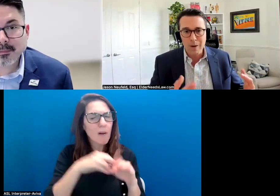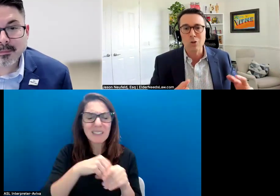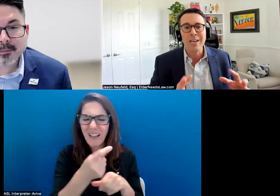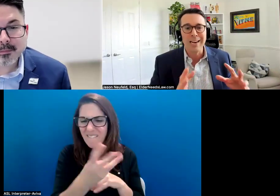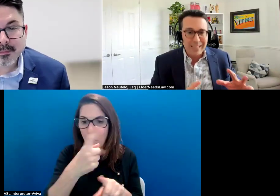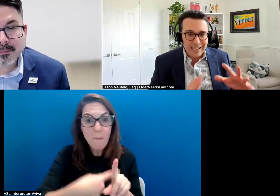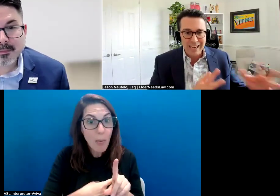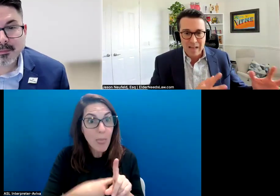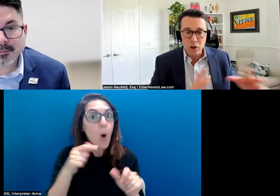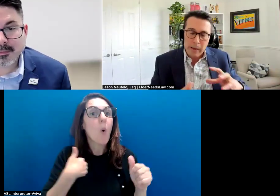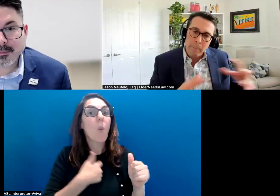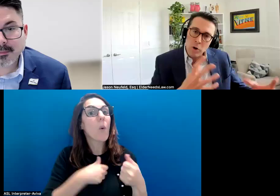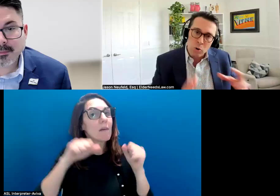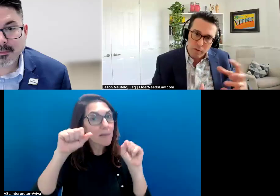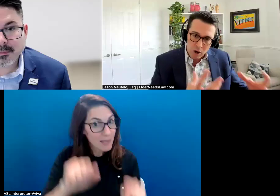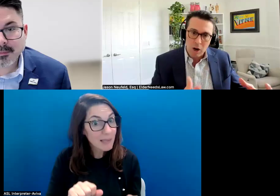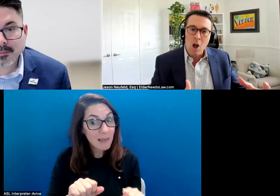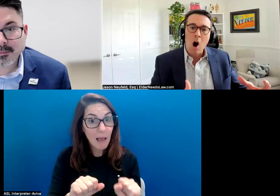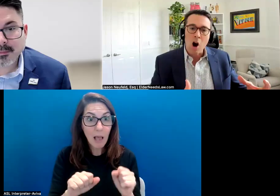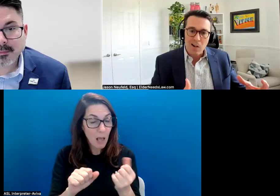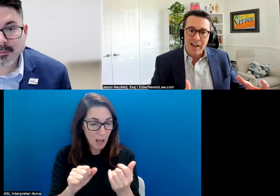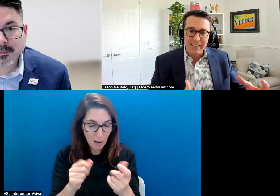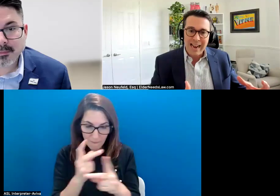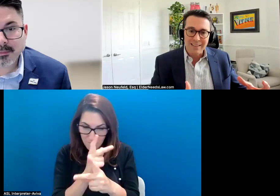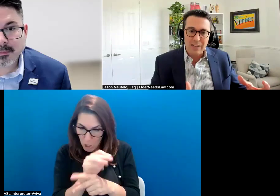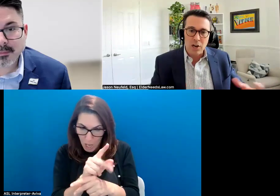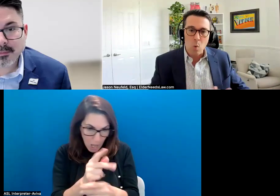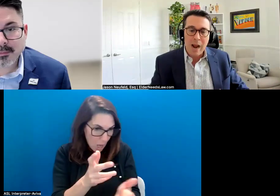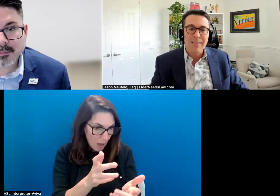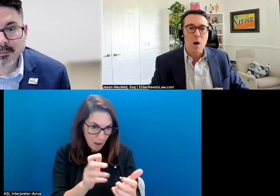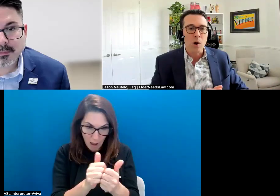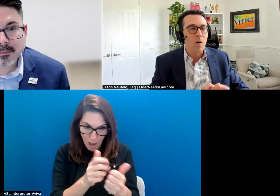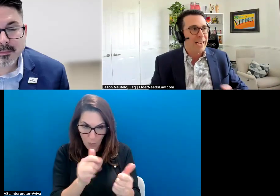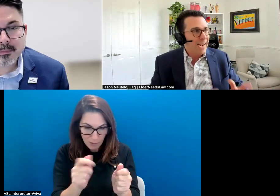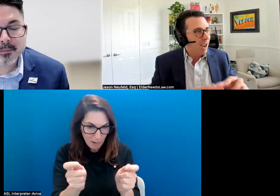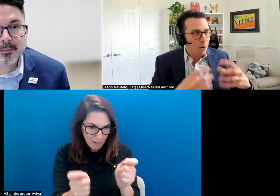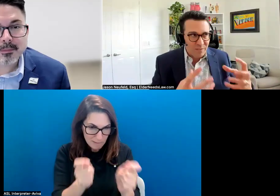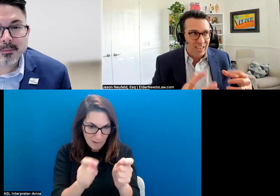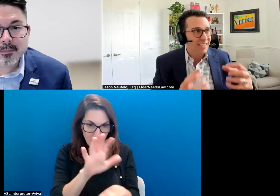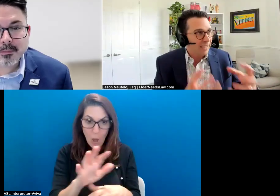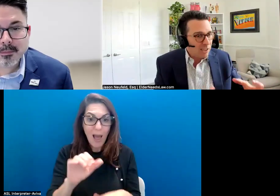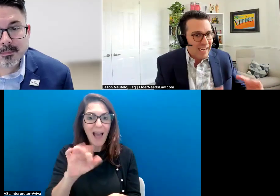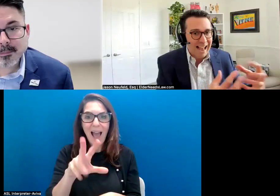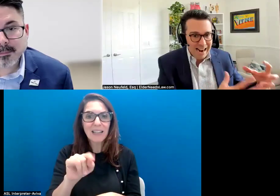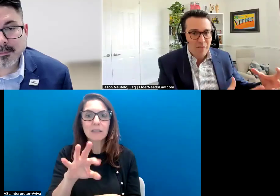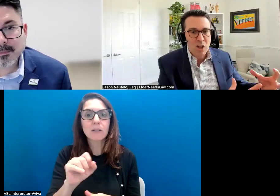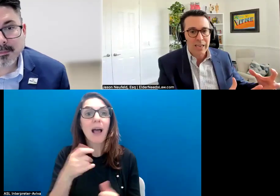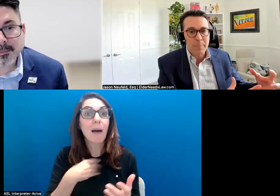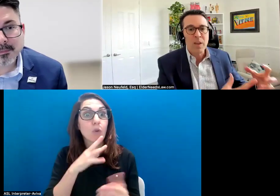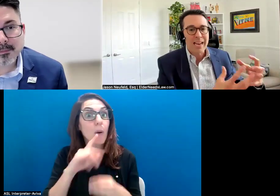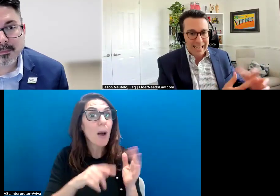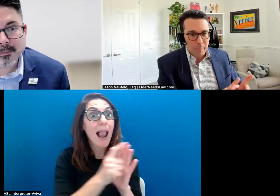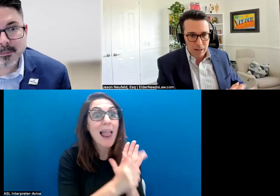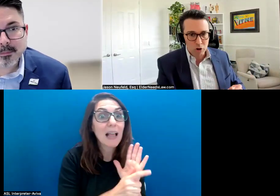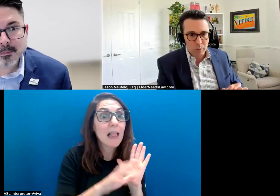a few months, we can legally and ethically maneuver our clients' assets in a way that will, again, I always emphasize legally and